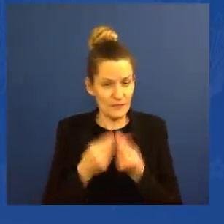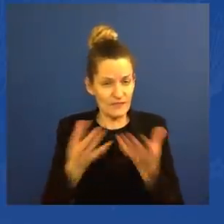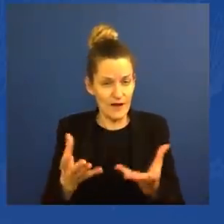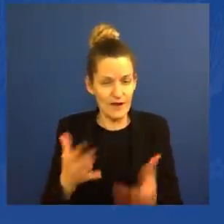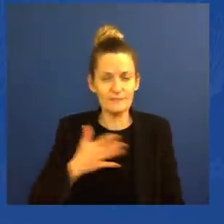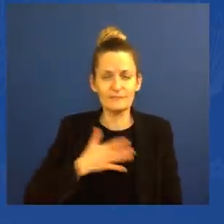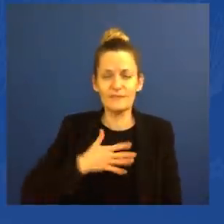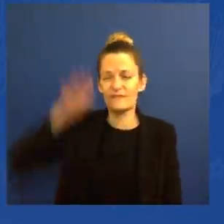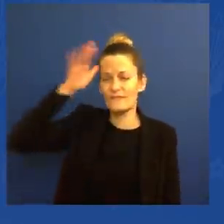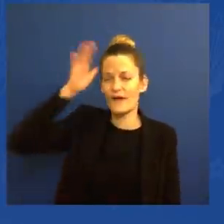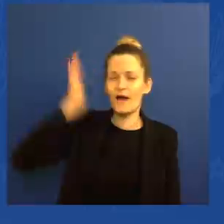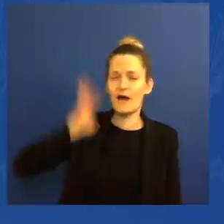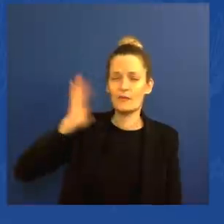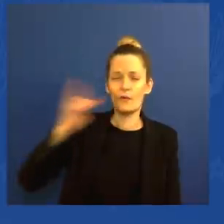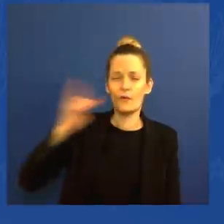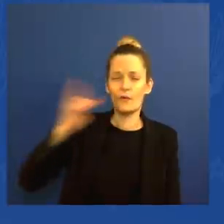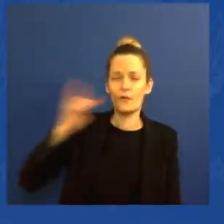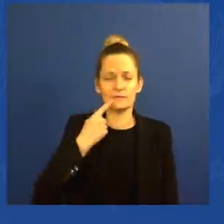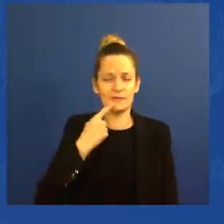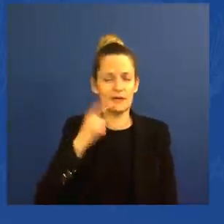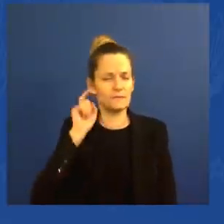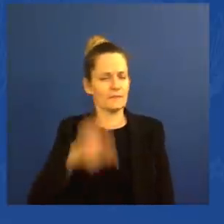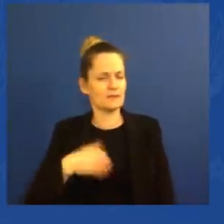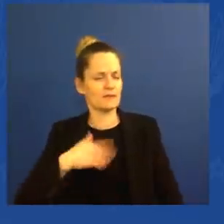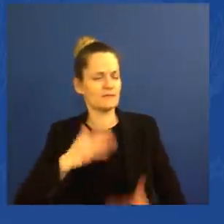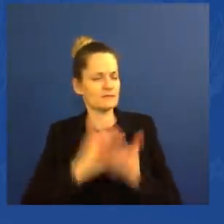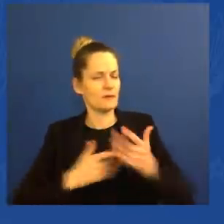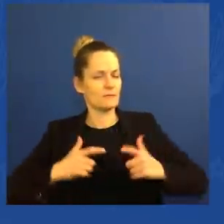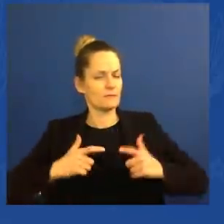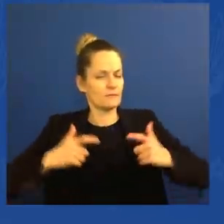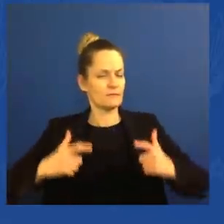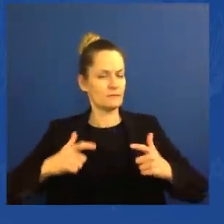added 6.7 million jobs last year.